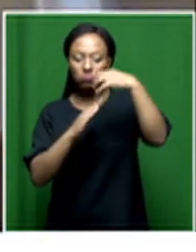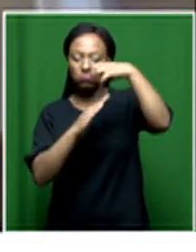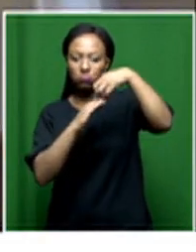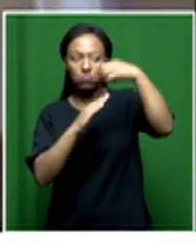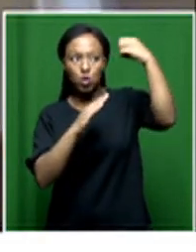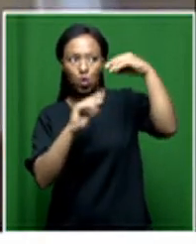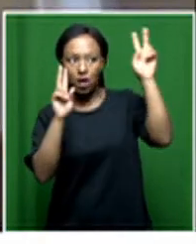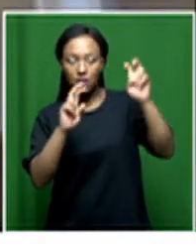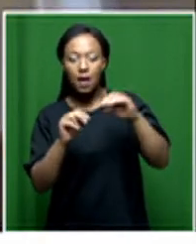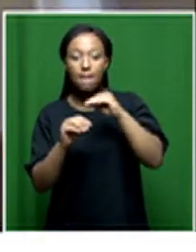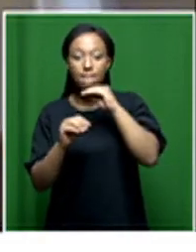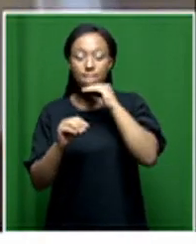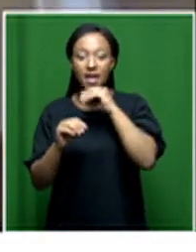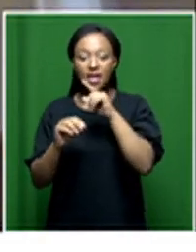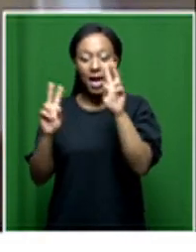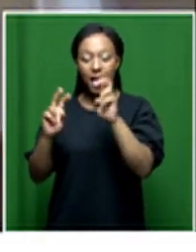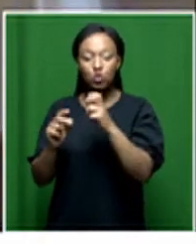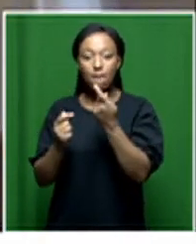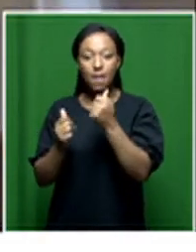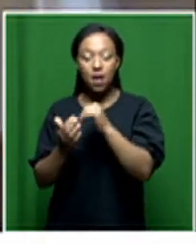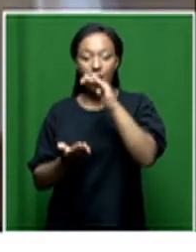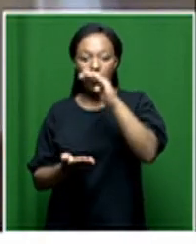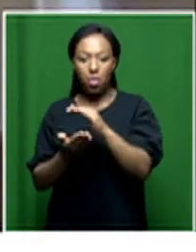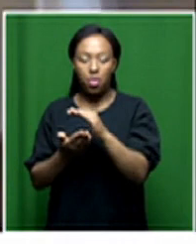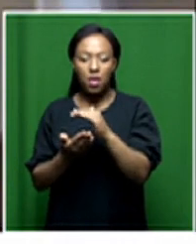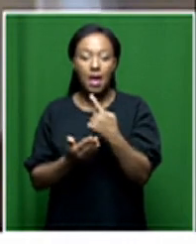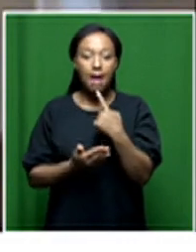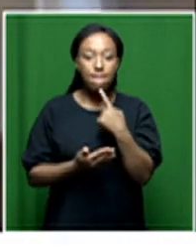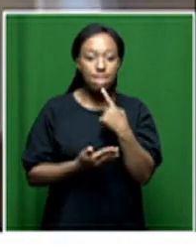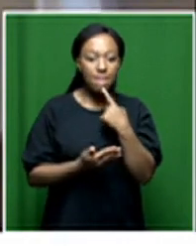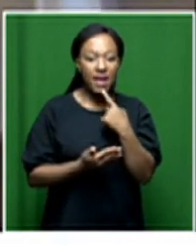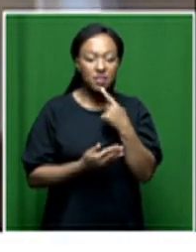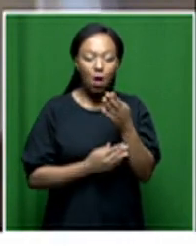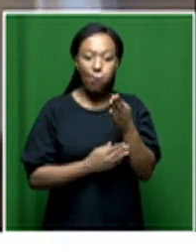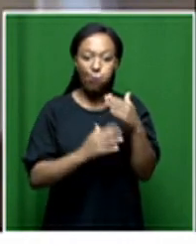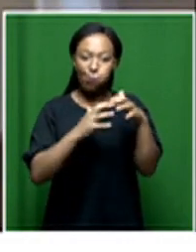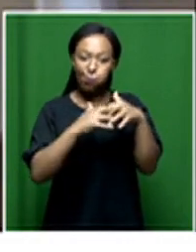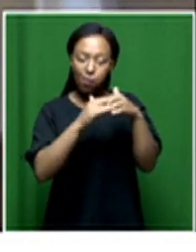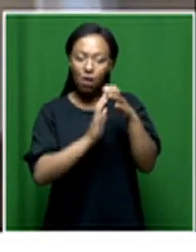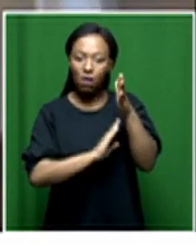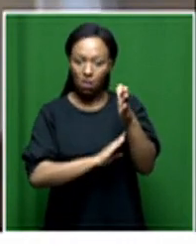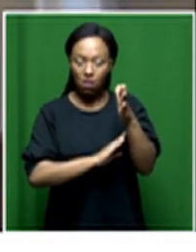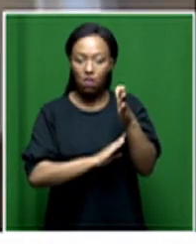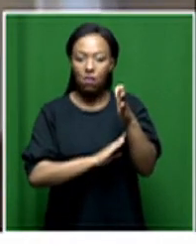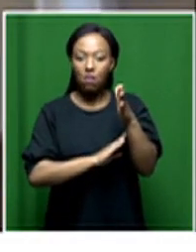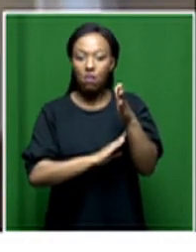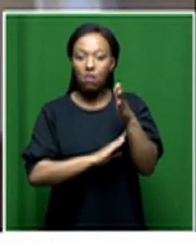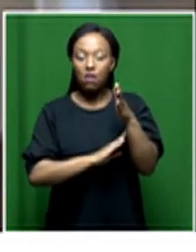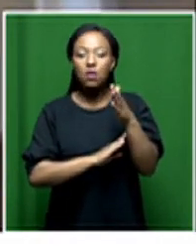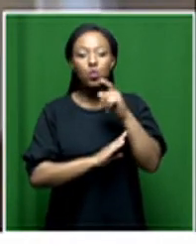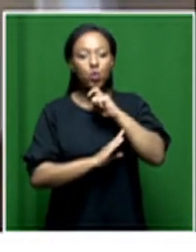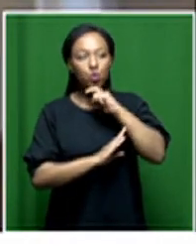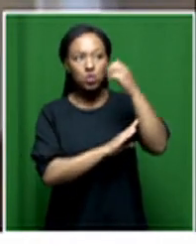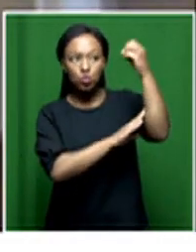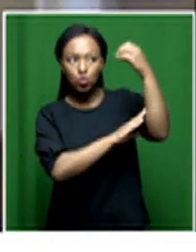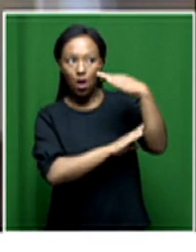your Eskom bill. If you put a battery in with your residential property, you can obviously use solar then